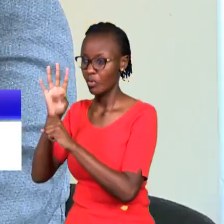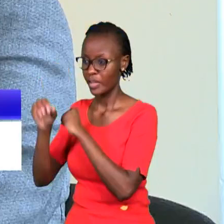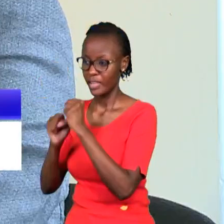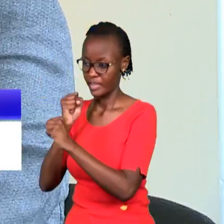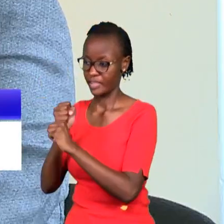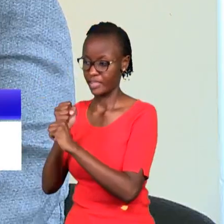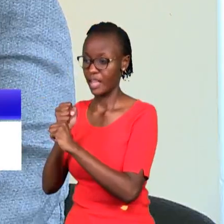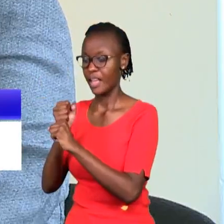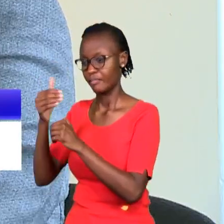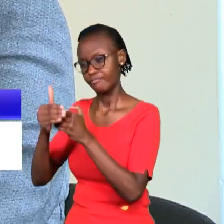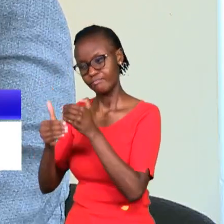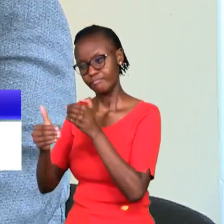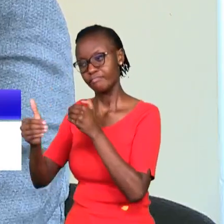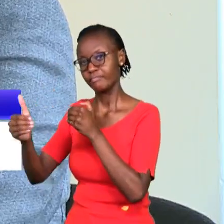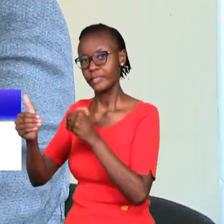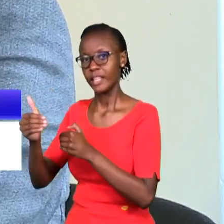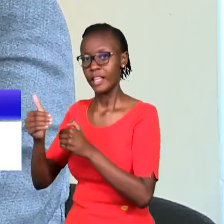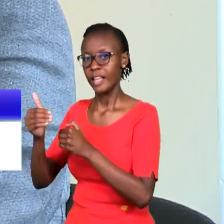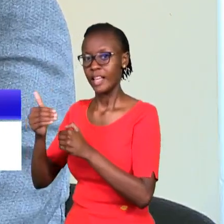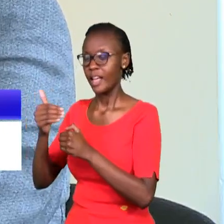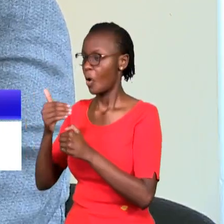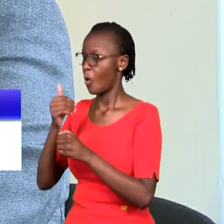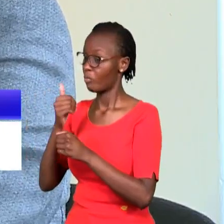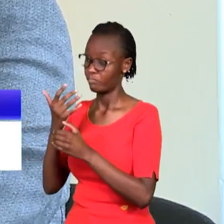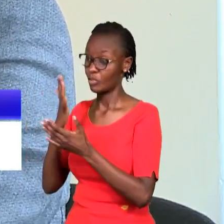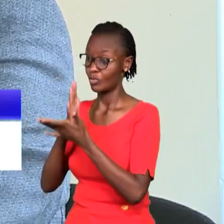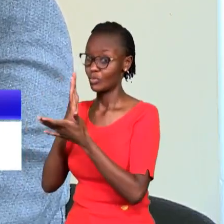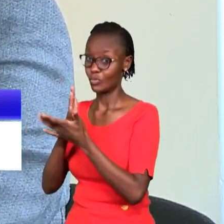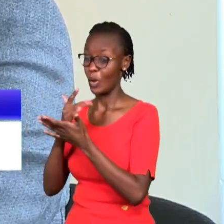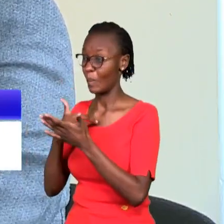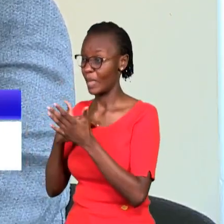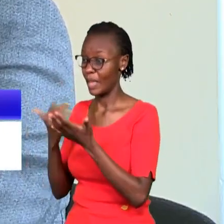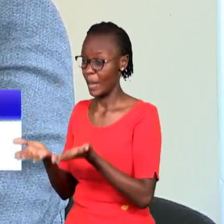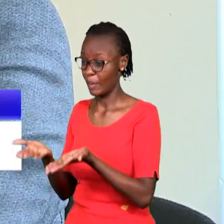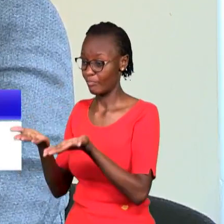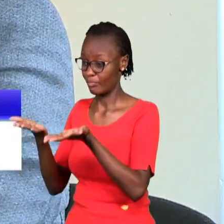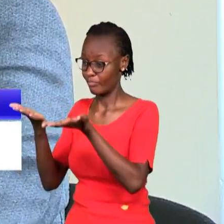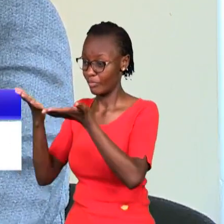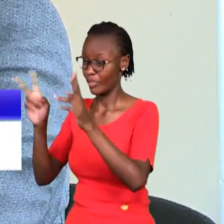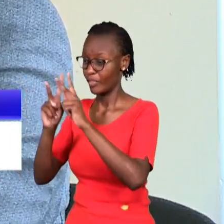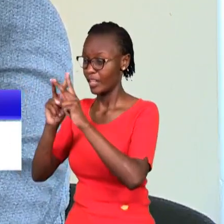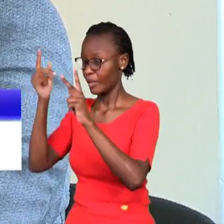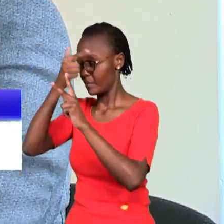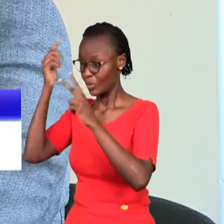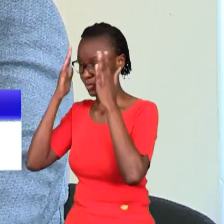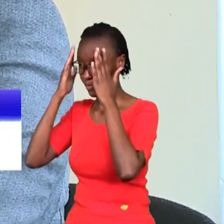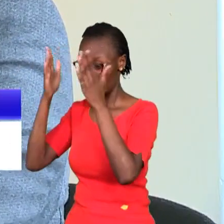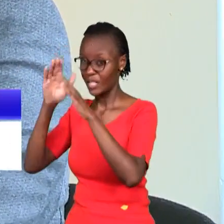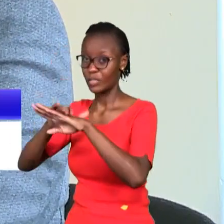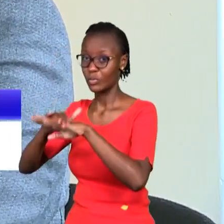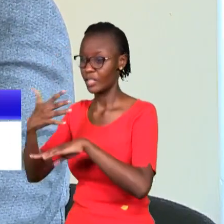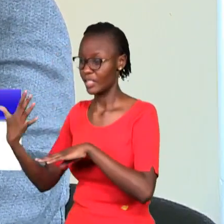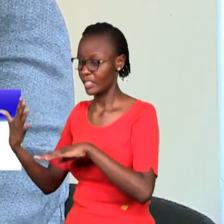there, my career really accelerated really fast, just because of focusing on the right things, focusing on